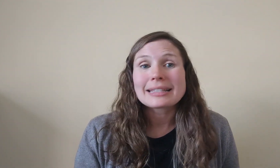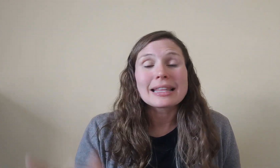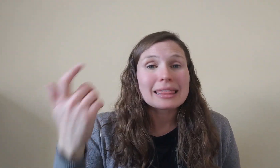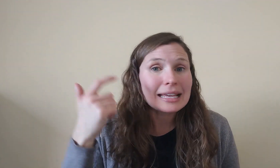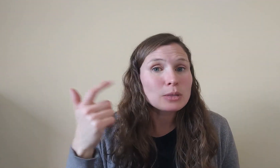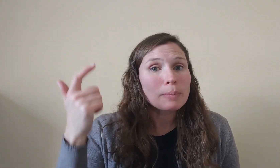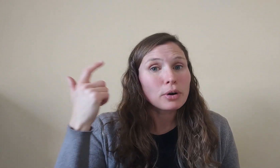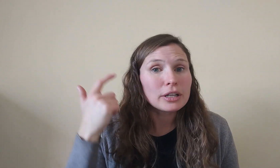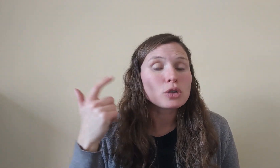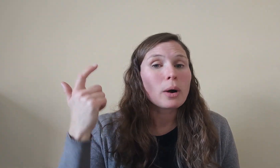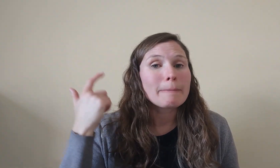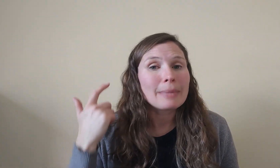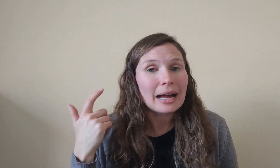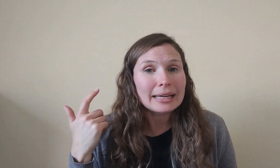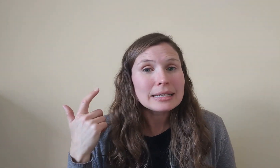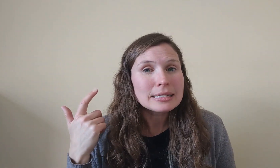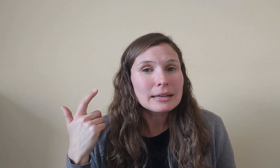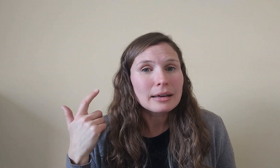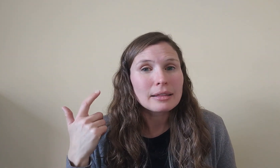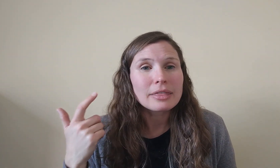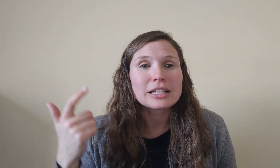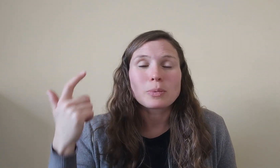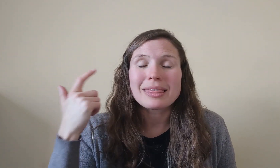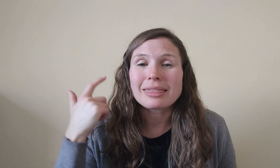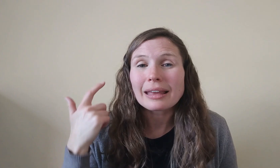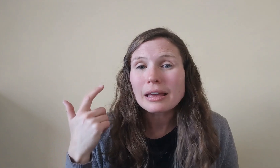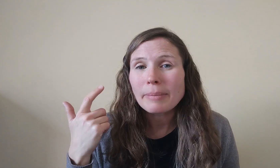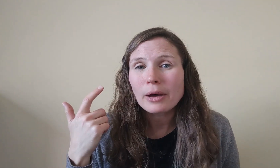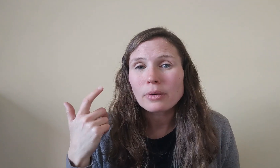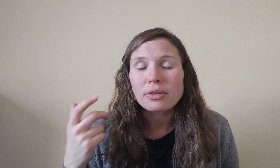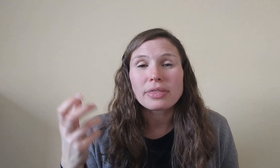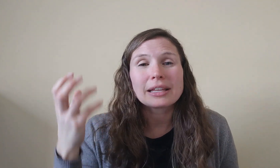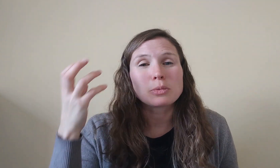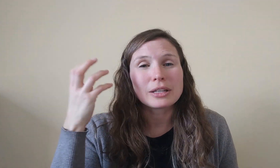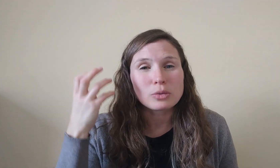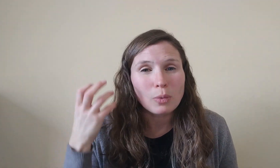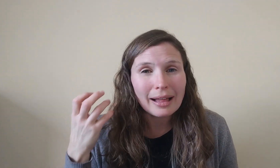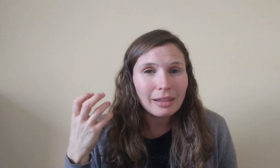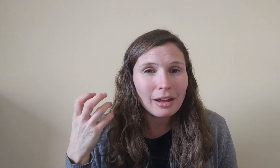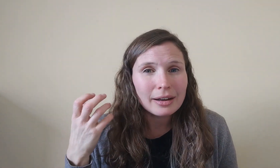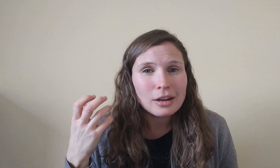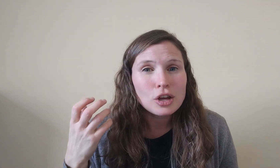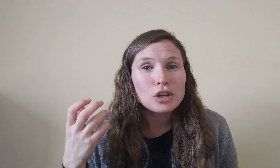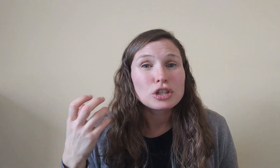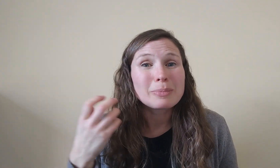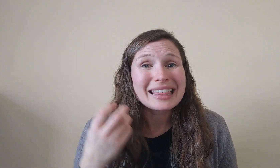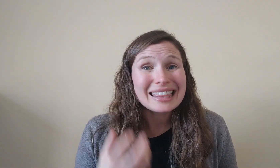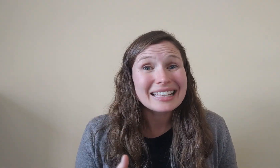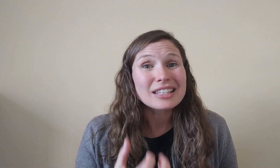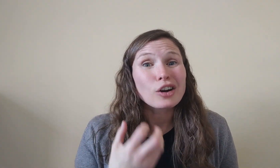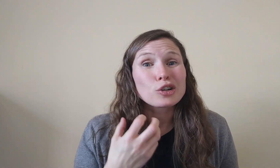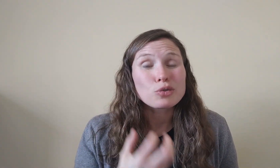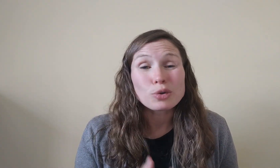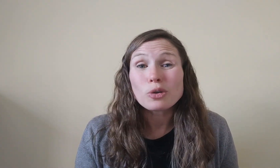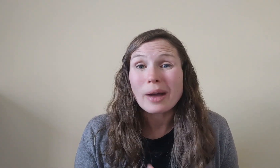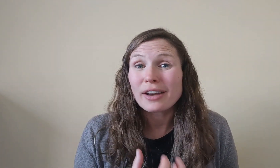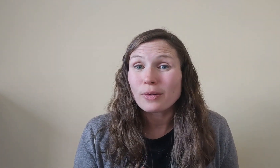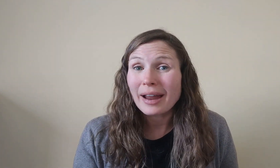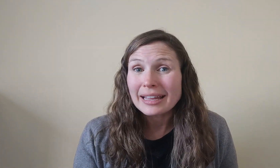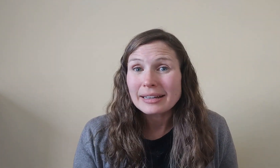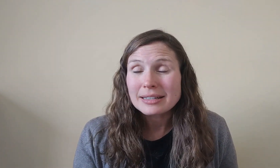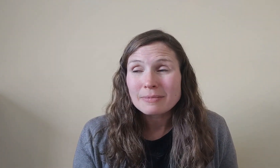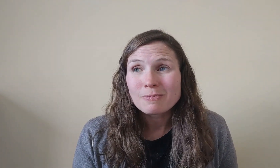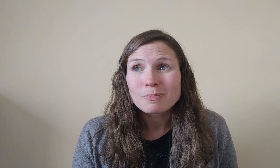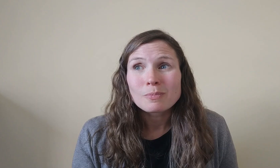is saying is the things we put into our mind, the things we think about, the things we dwell on, should be things that are true